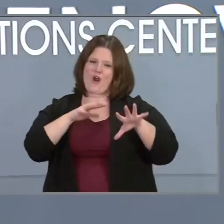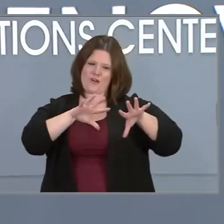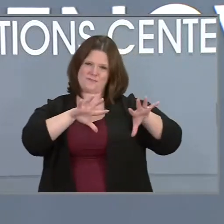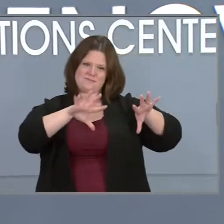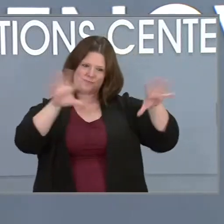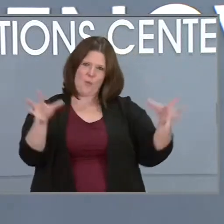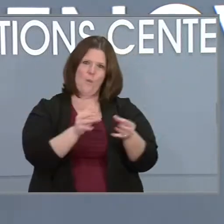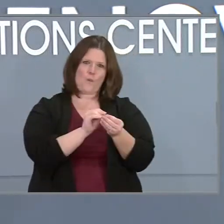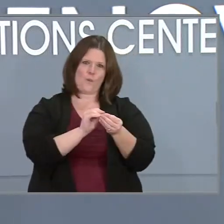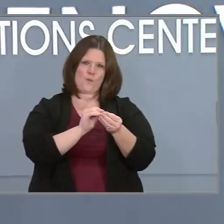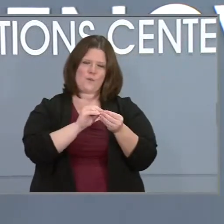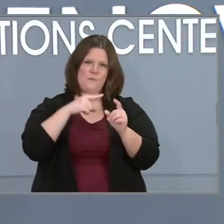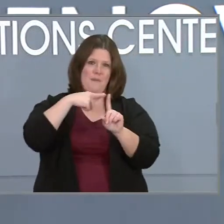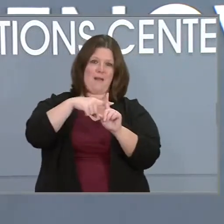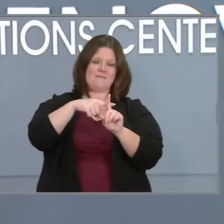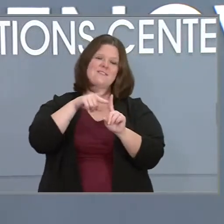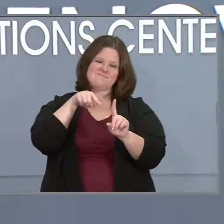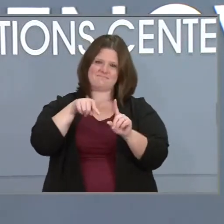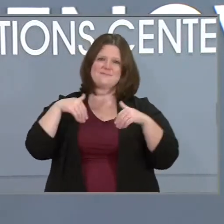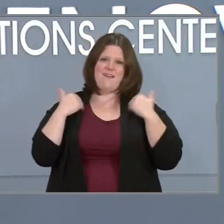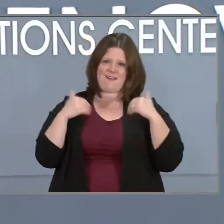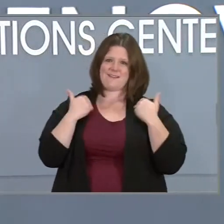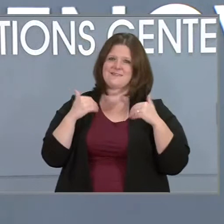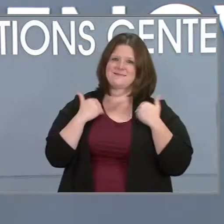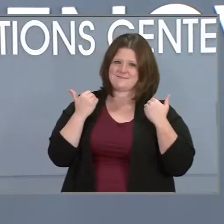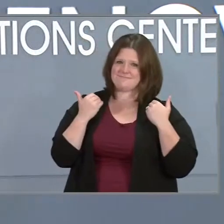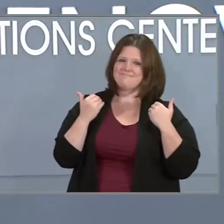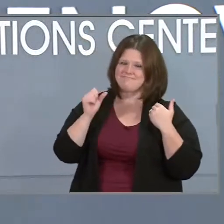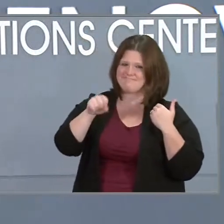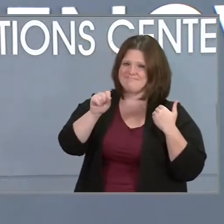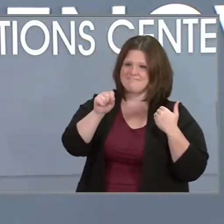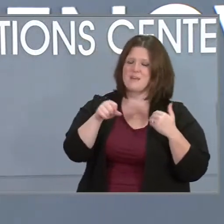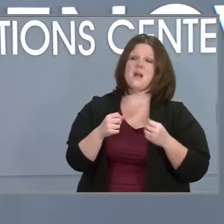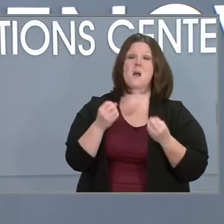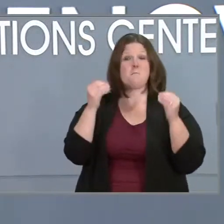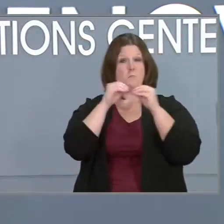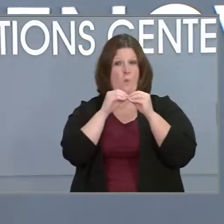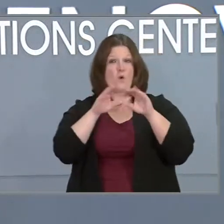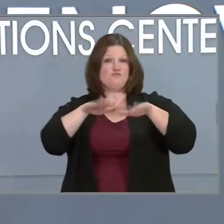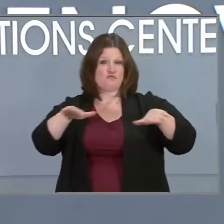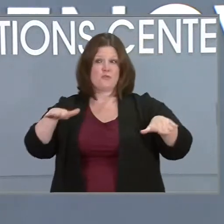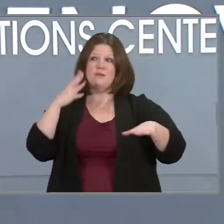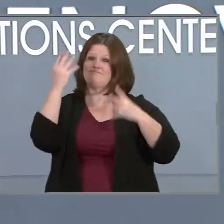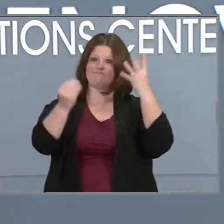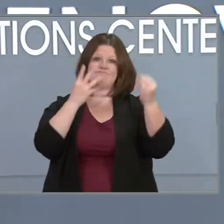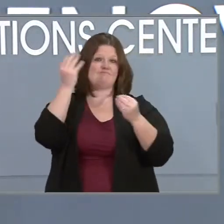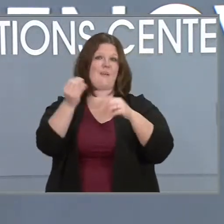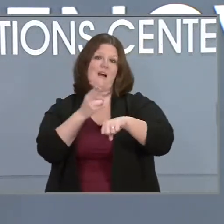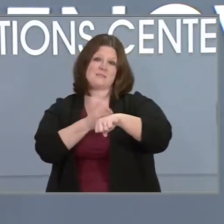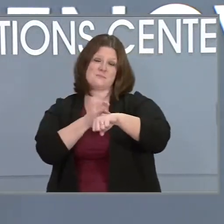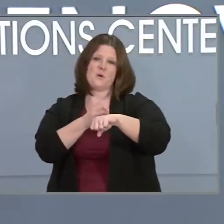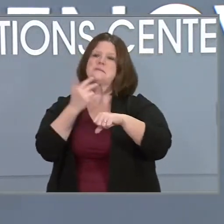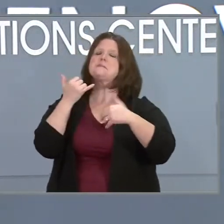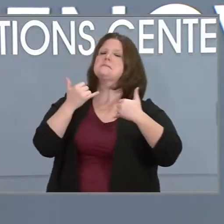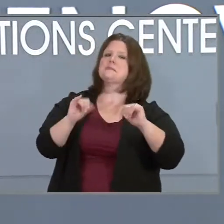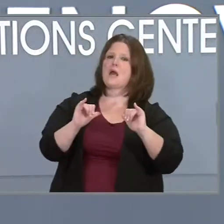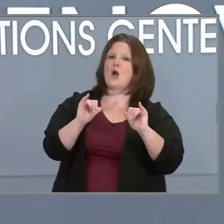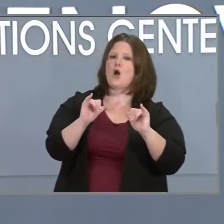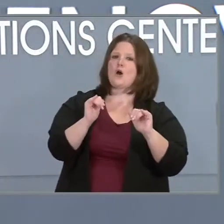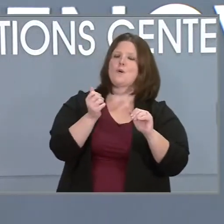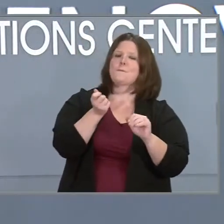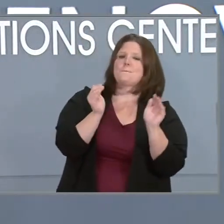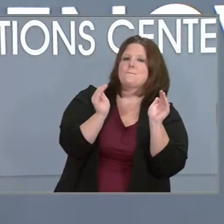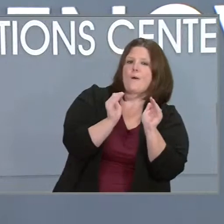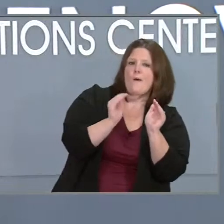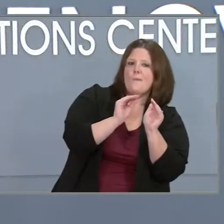under 17. And we are seeing more cases go to the hospital. It's still, luckily, a small percentage of our overall hospitalizations